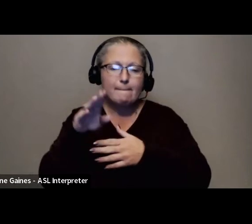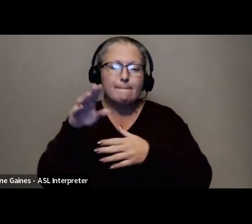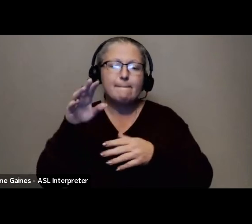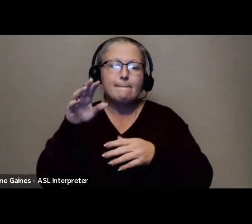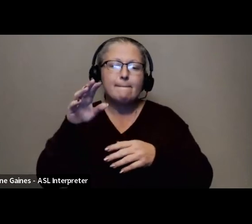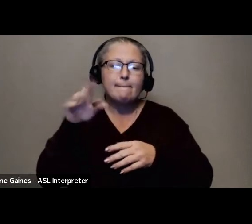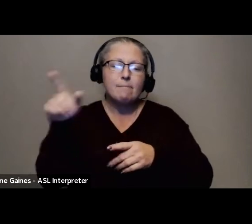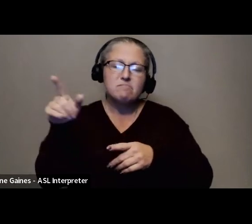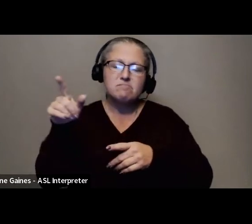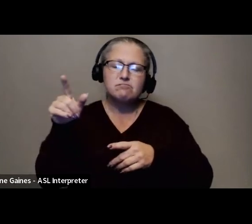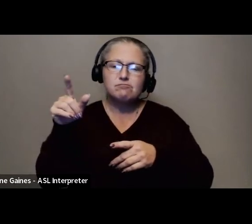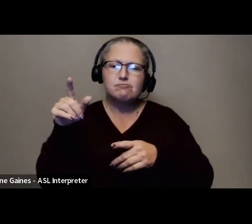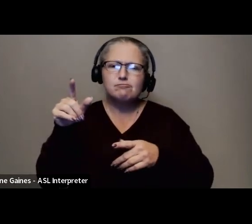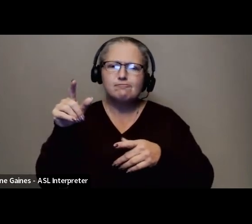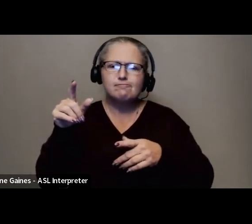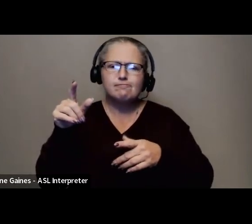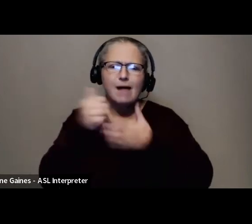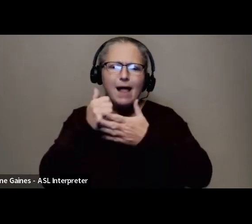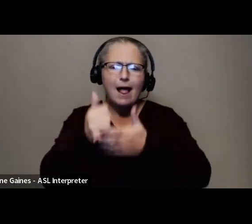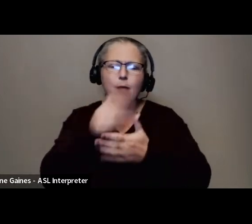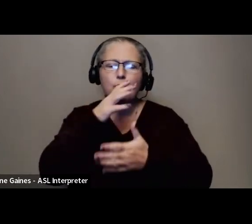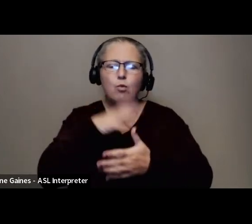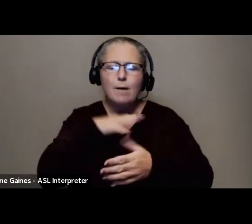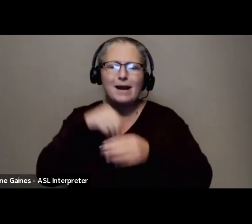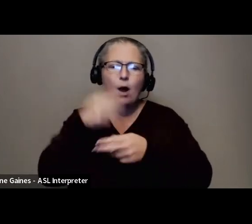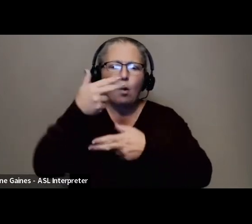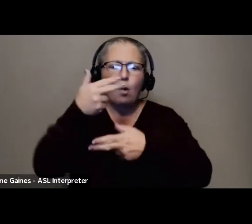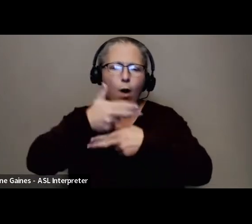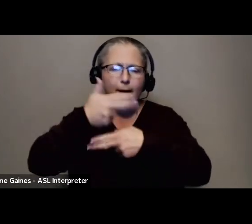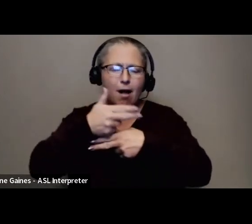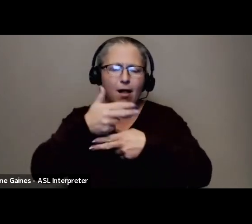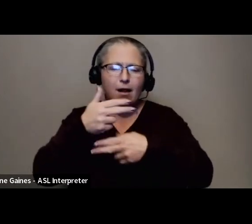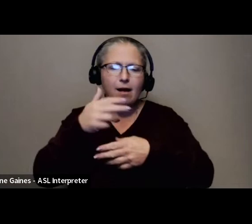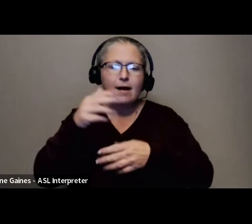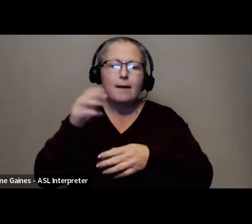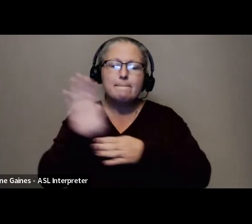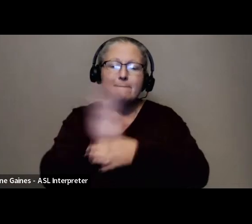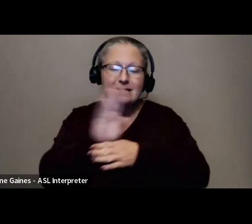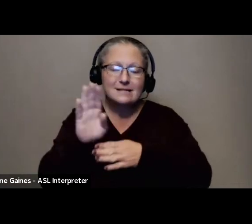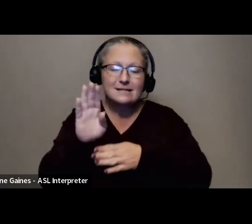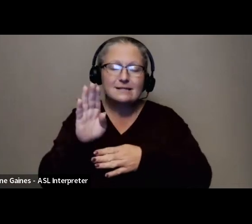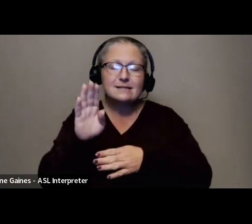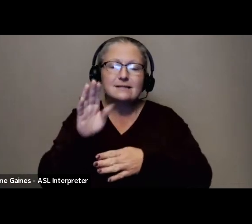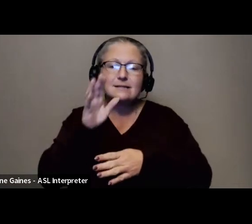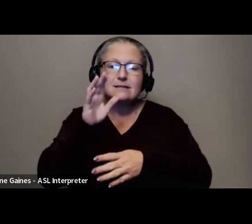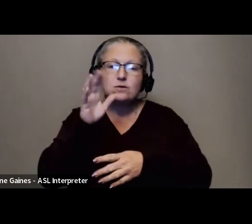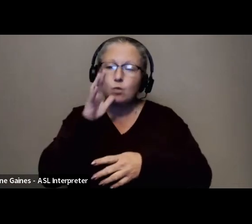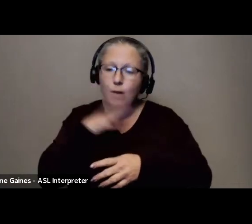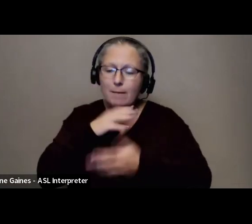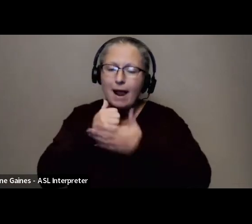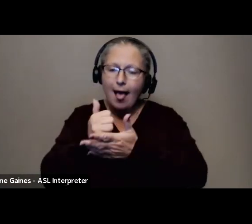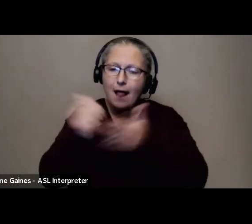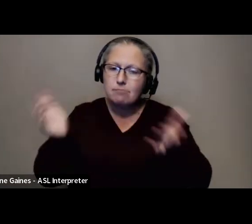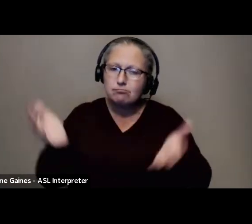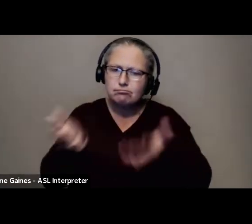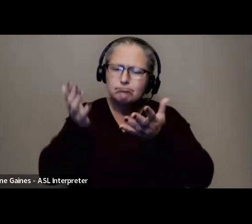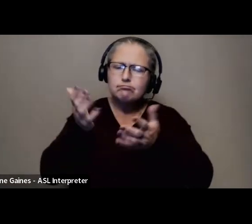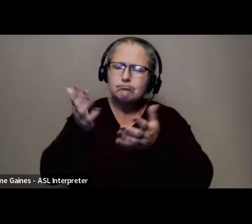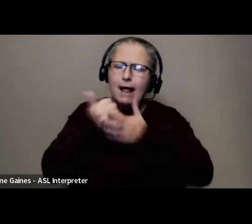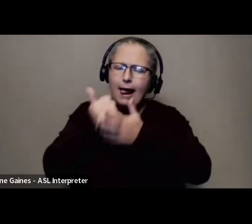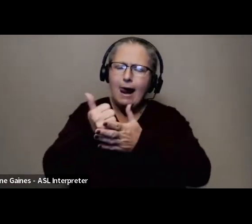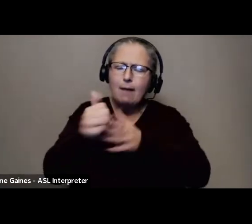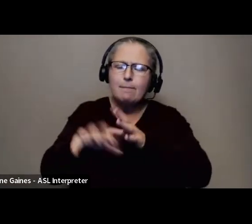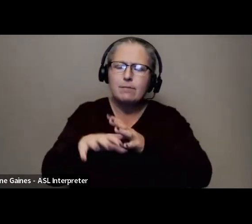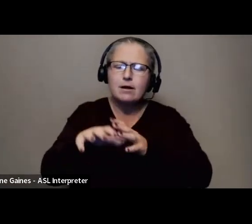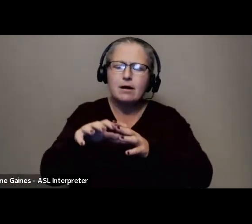less a philanthropic group that help women in Guatemala start businesses and help them lift themselves out of poverty.